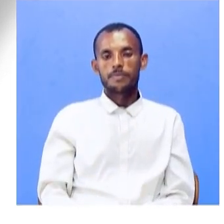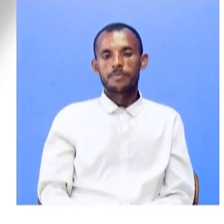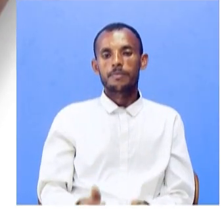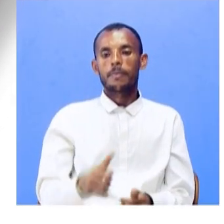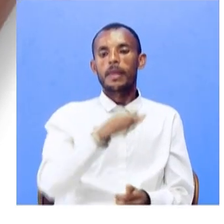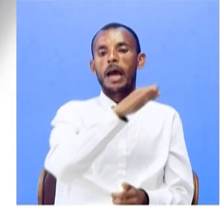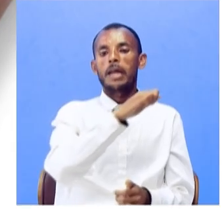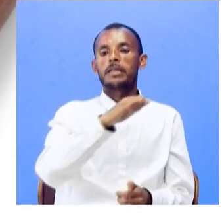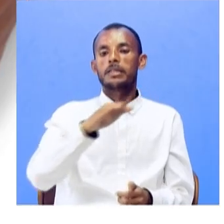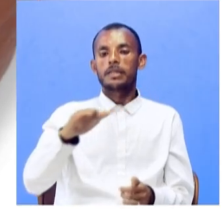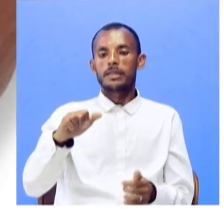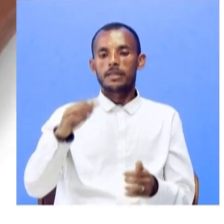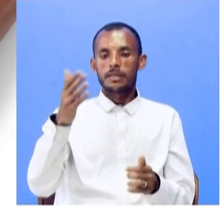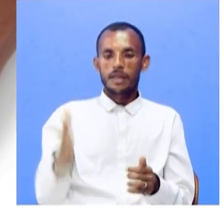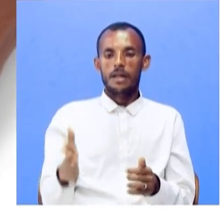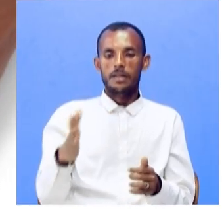adjacent sides are congruent.